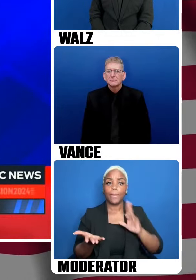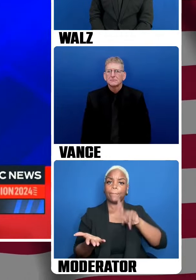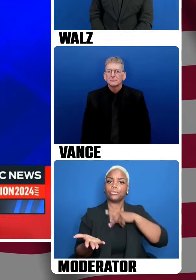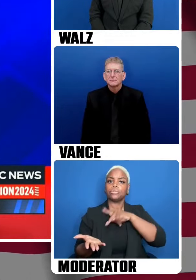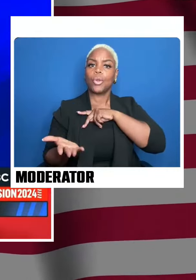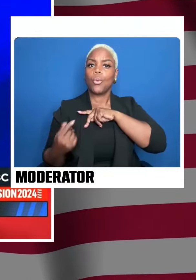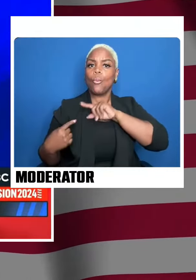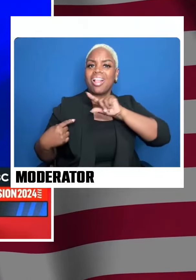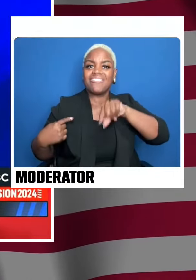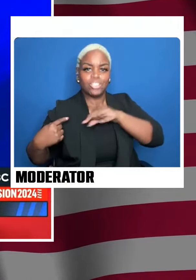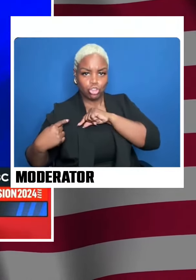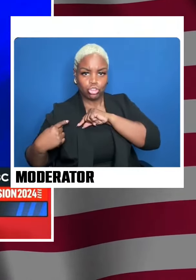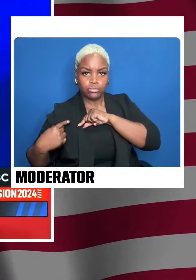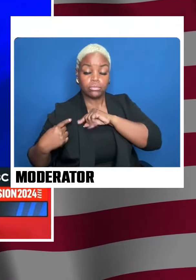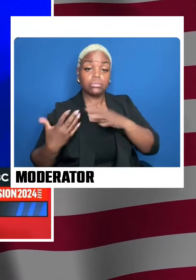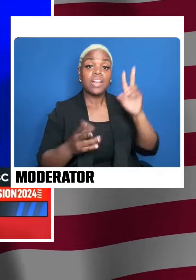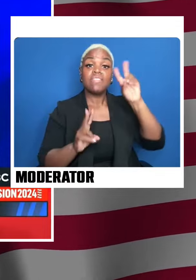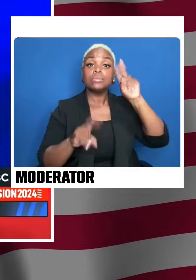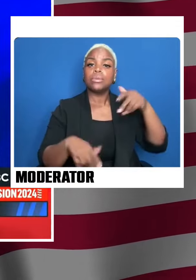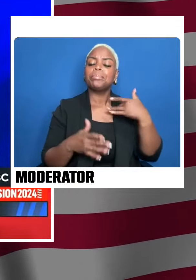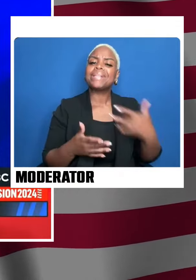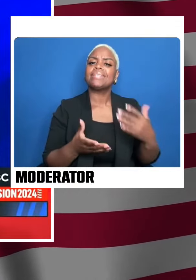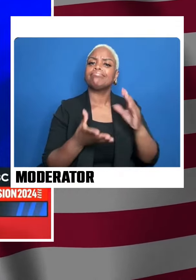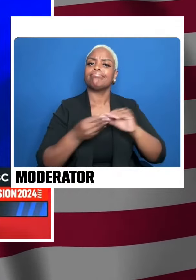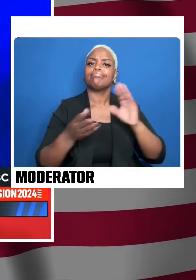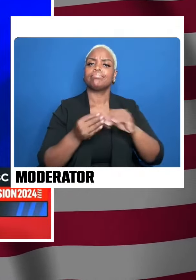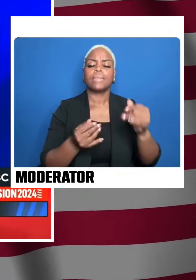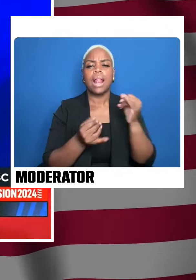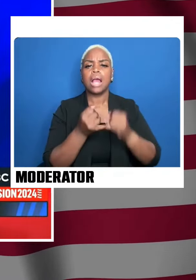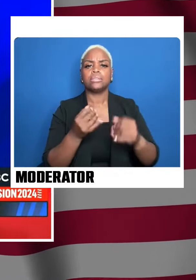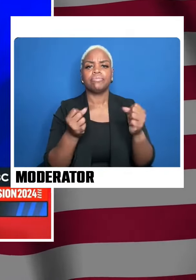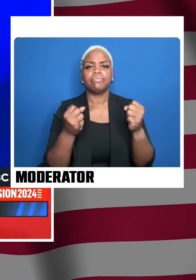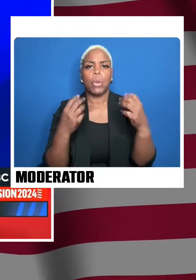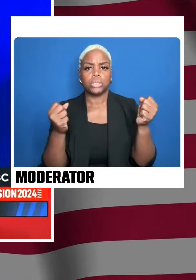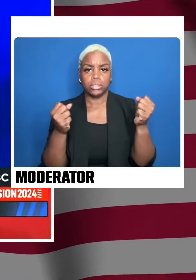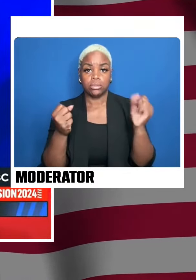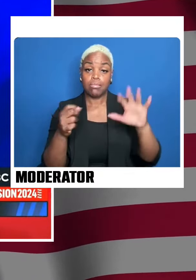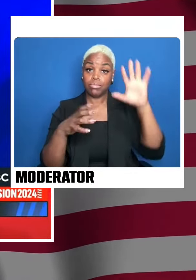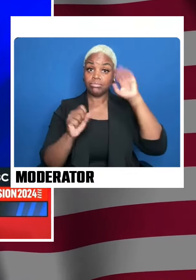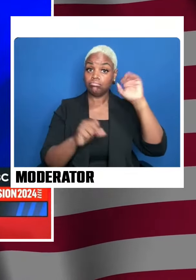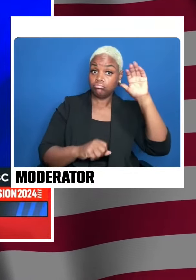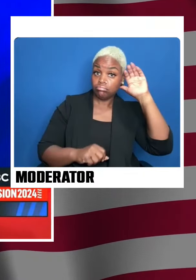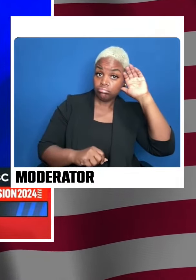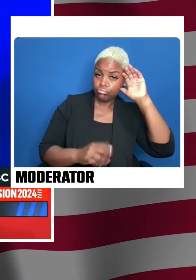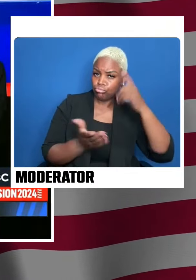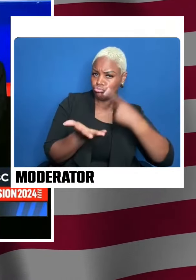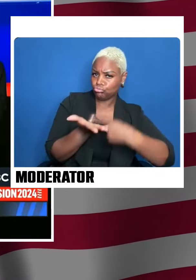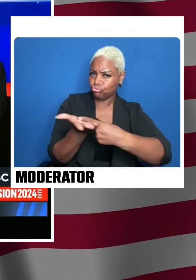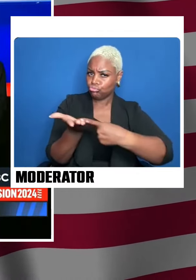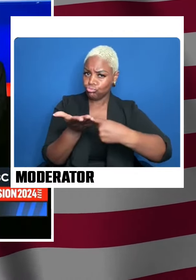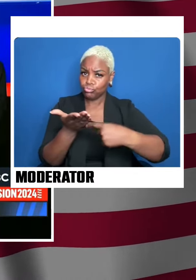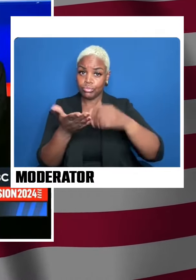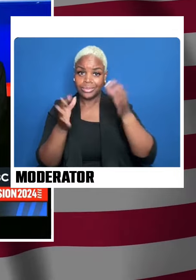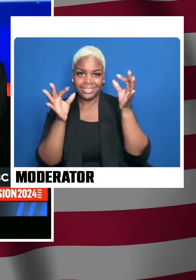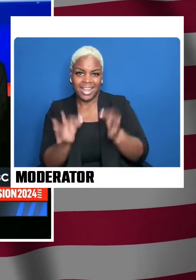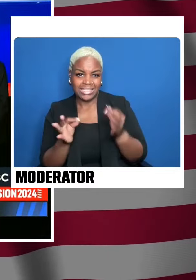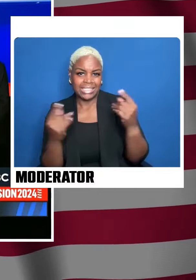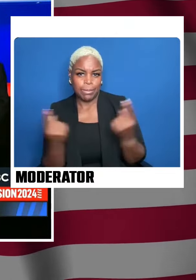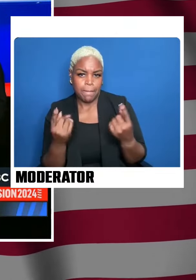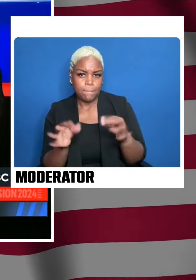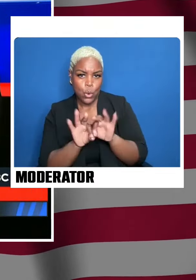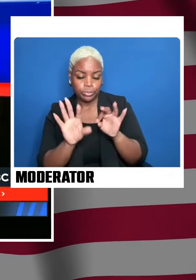the last voice the president hears before making consequential decisions. We want to ask you about your